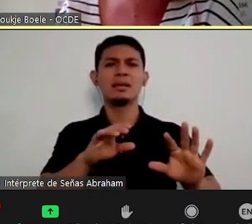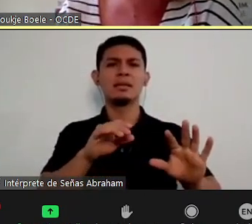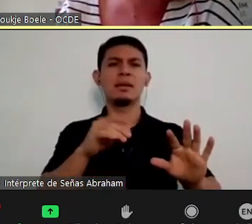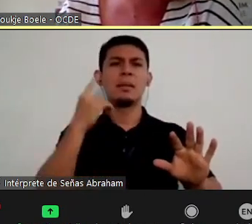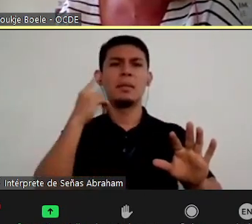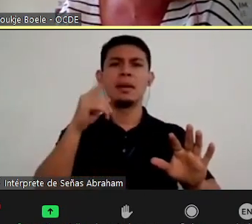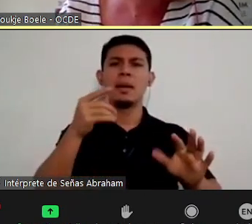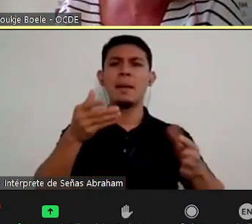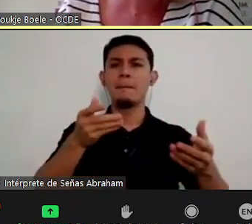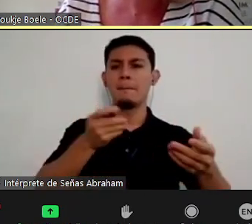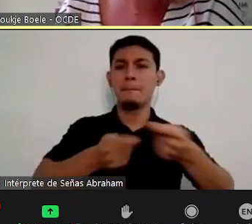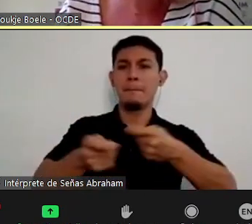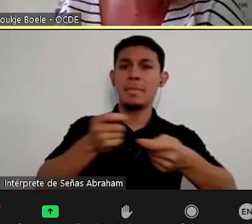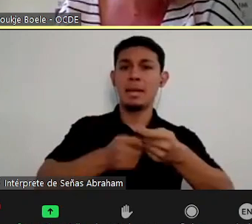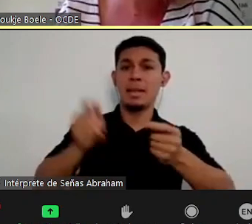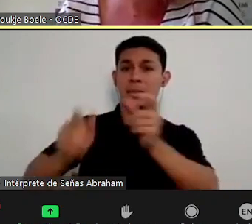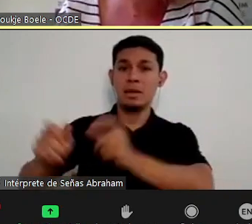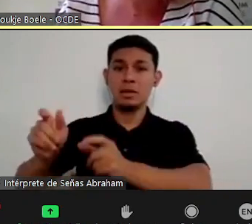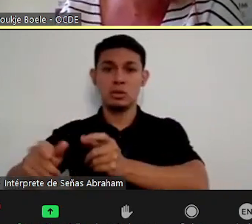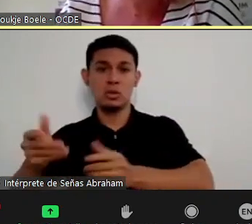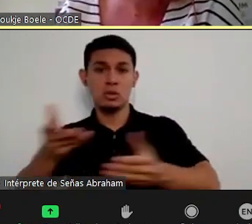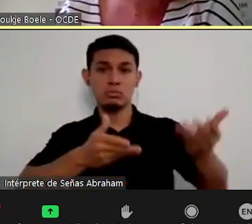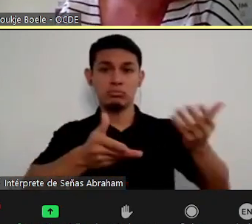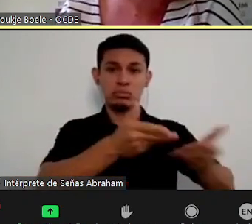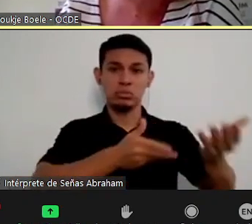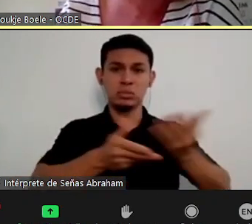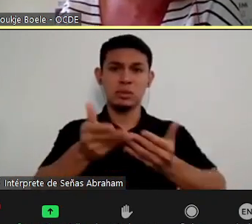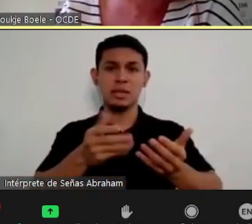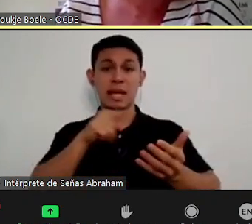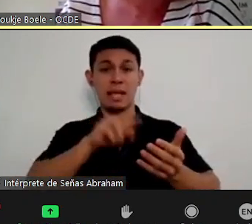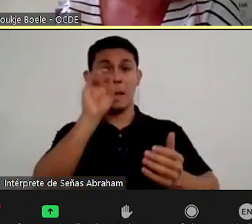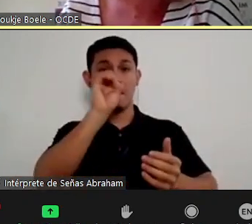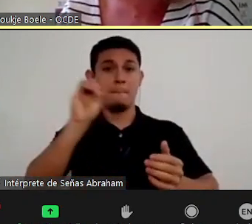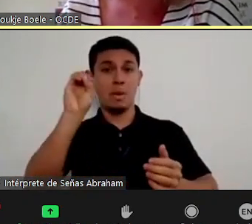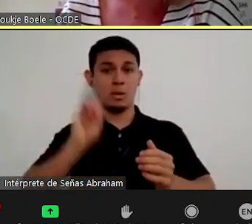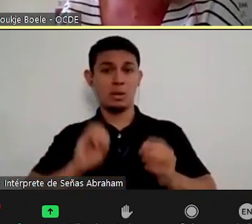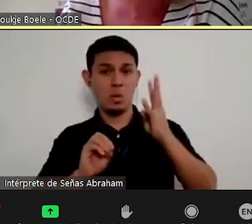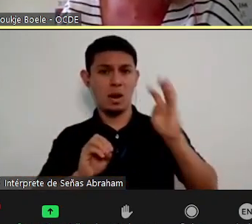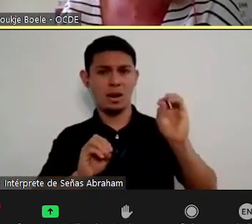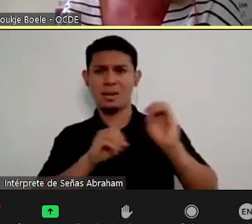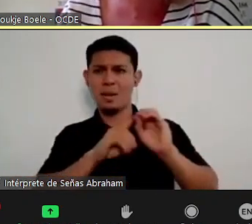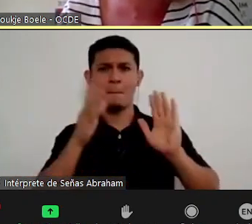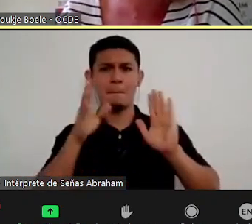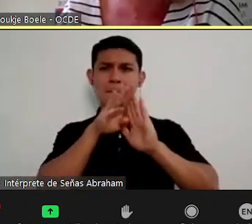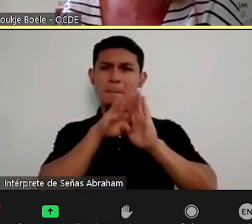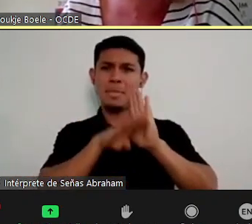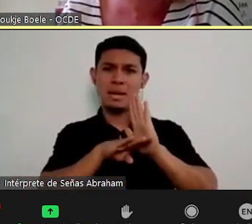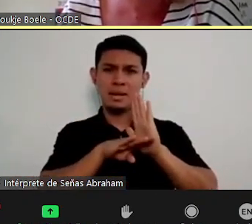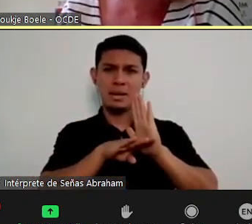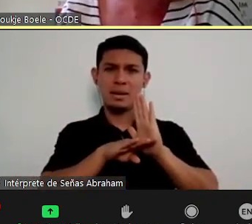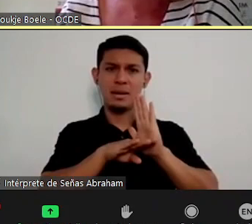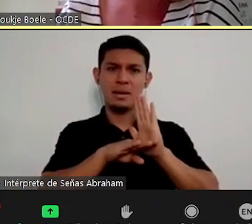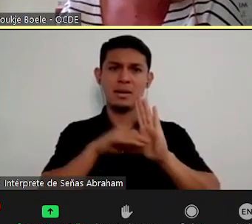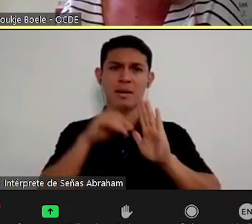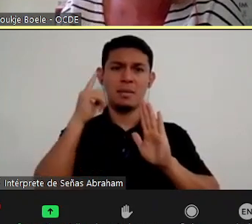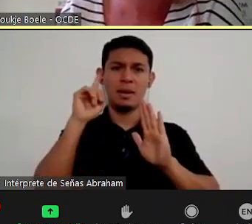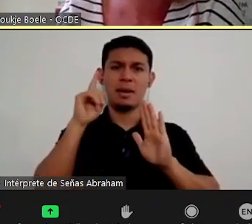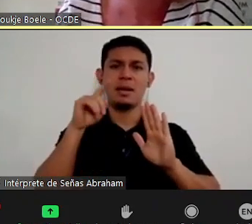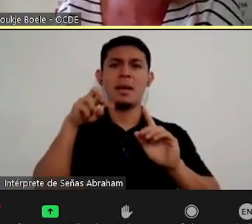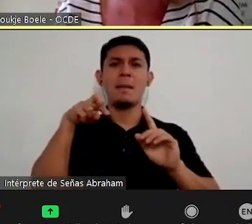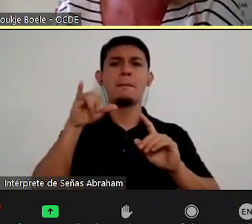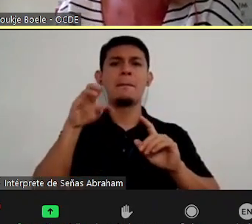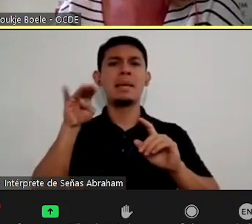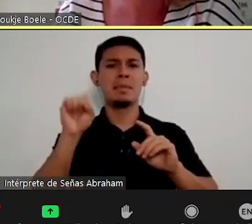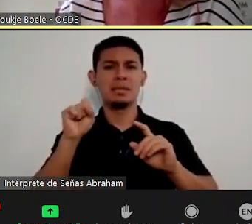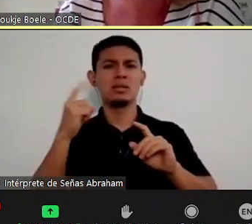supply chain for their providers and commercial partners and it is said that at this percentages that's still very